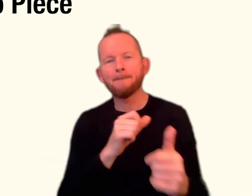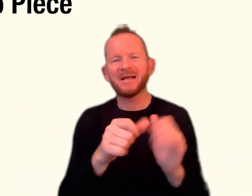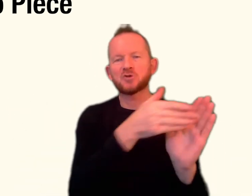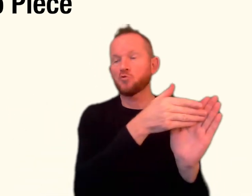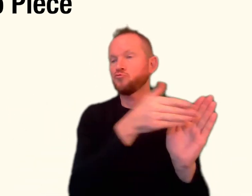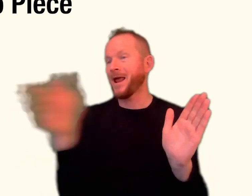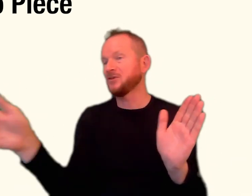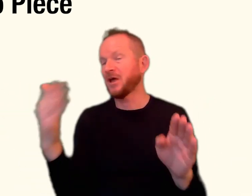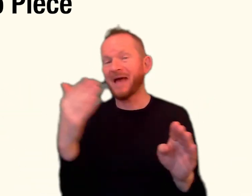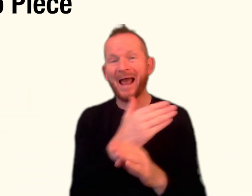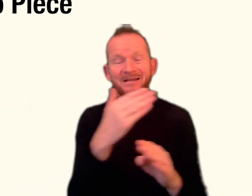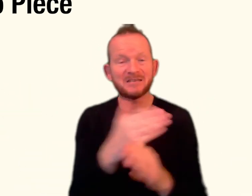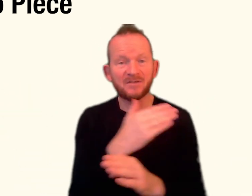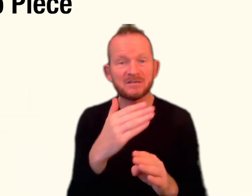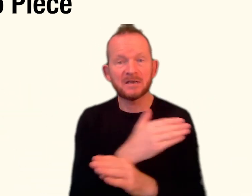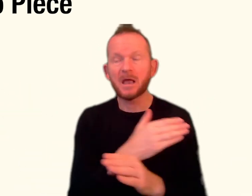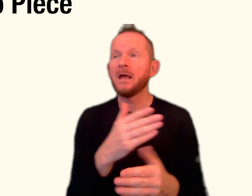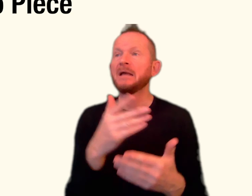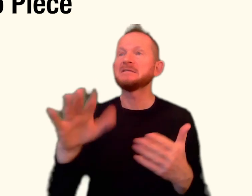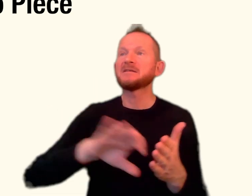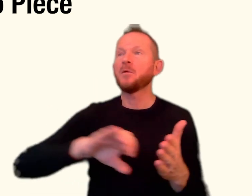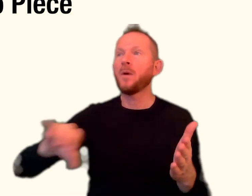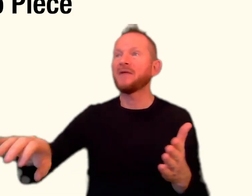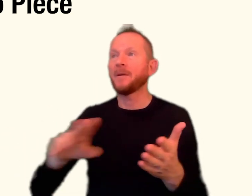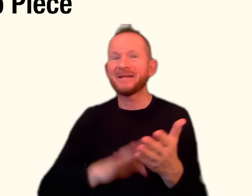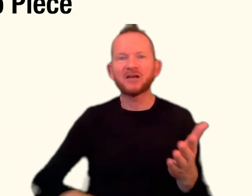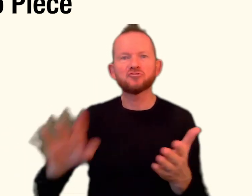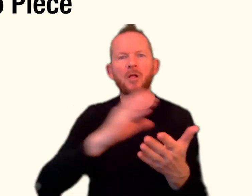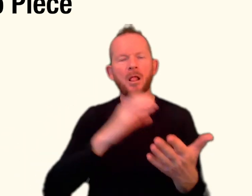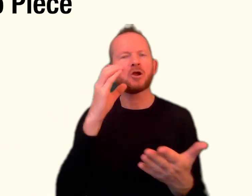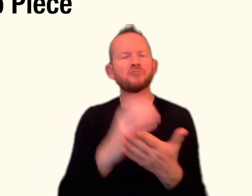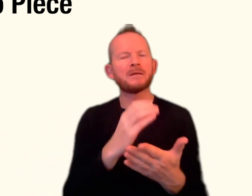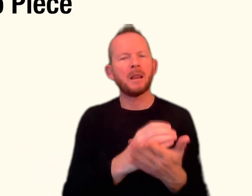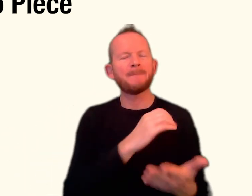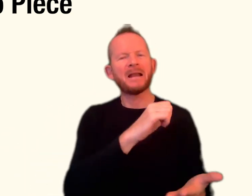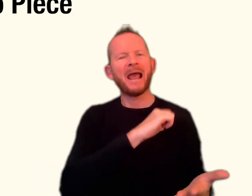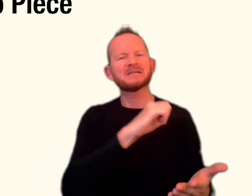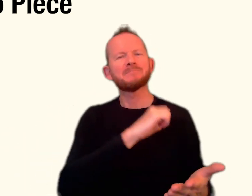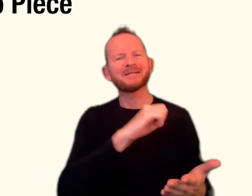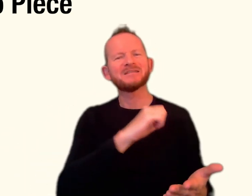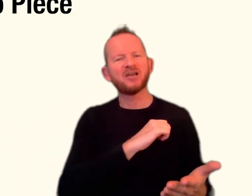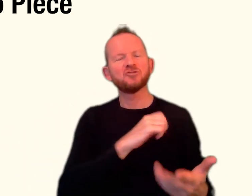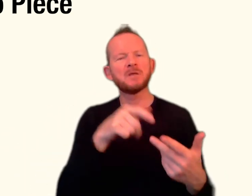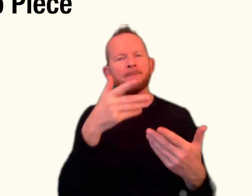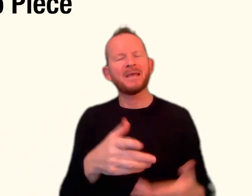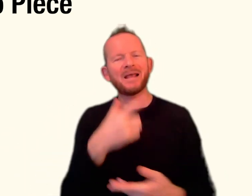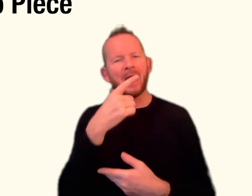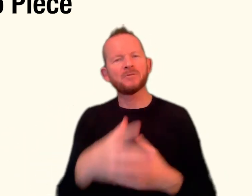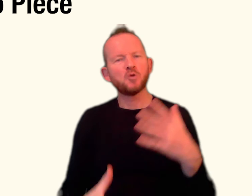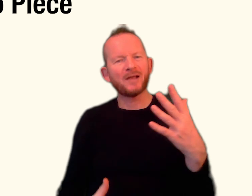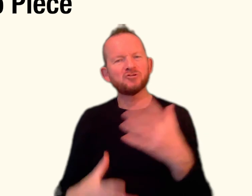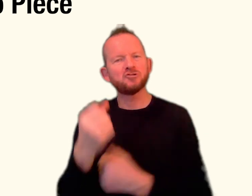of activities, which takes them away from national curriculum and expectations of being able to